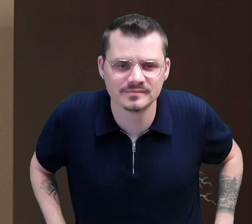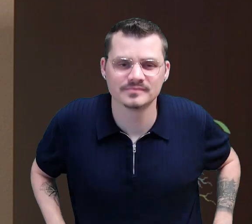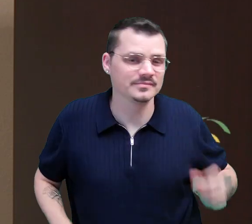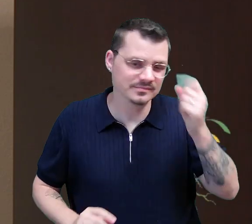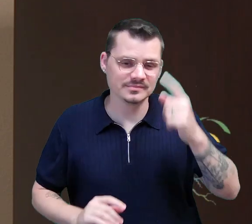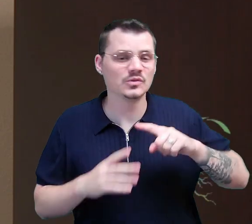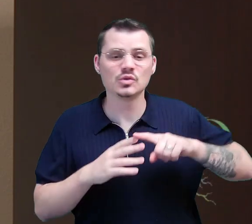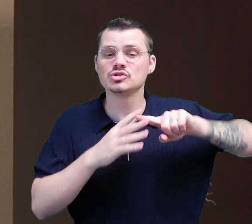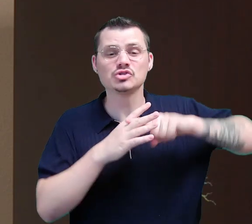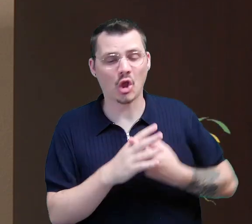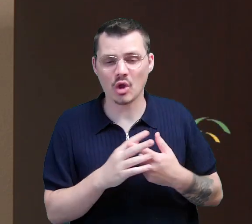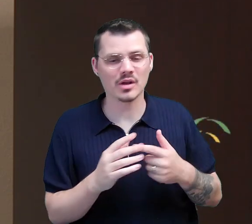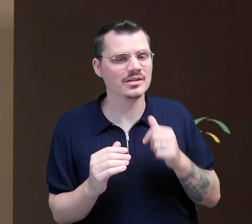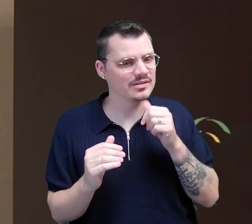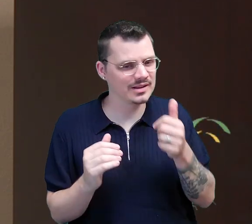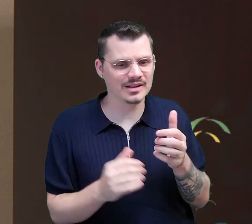get that to start with.